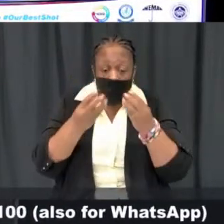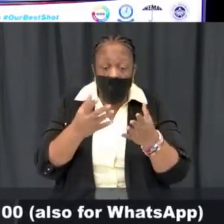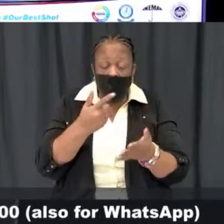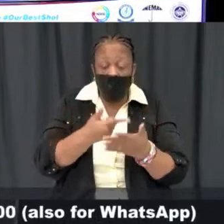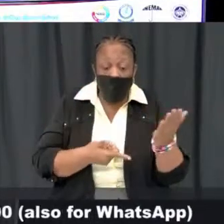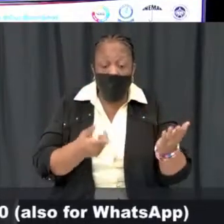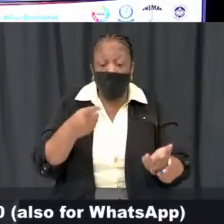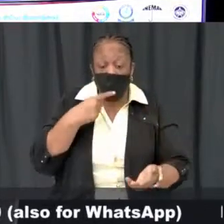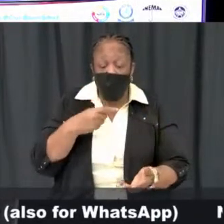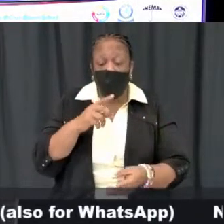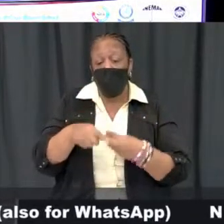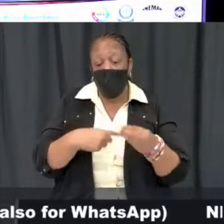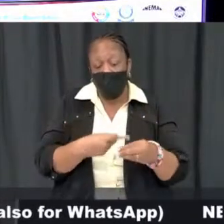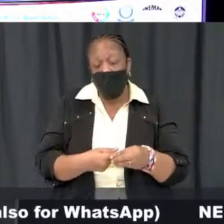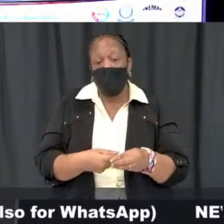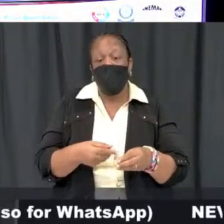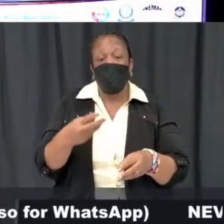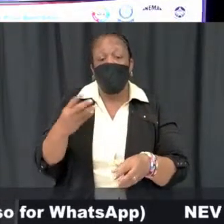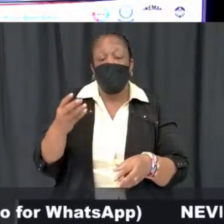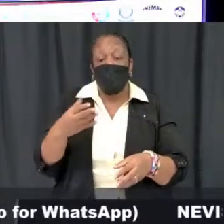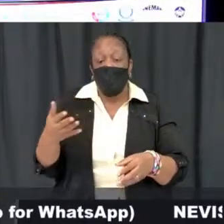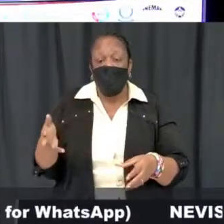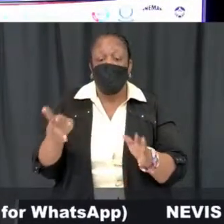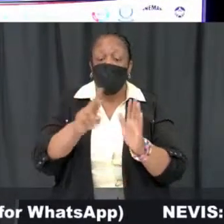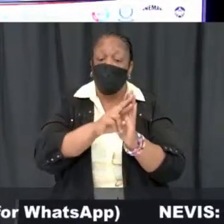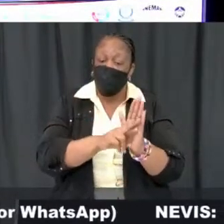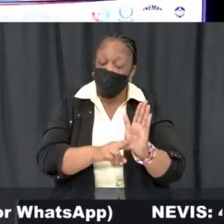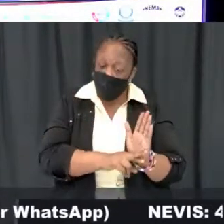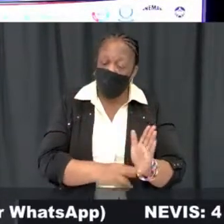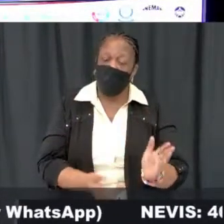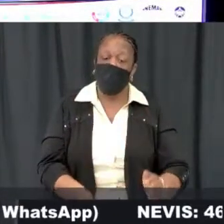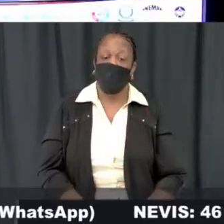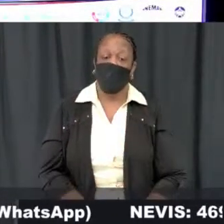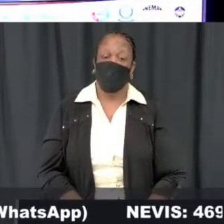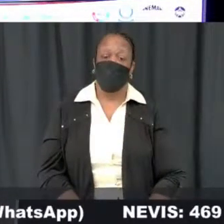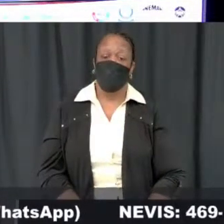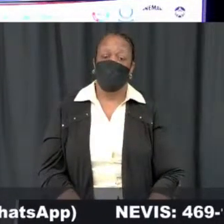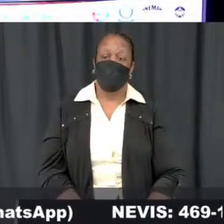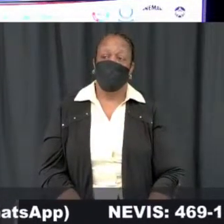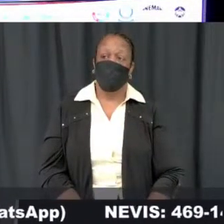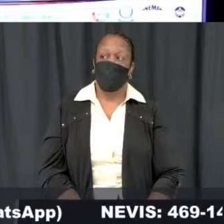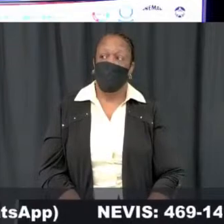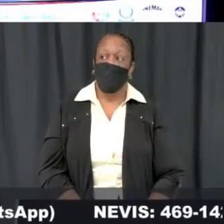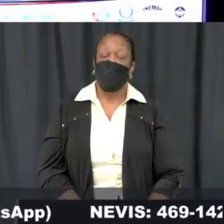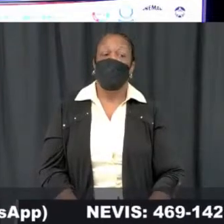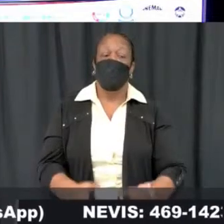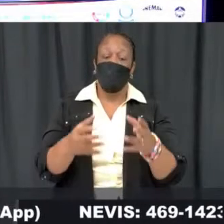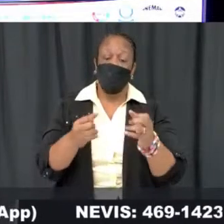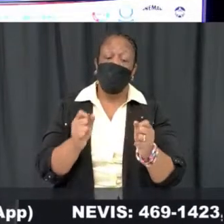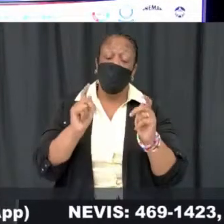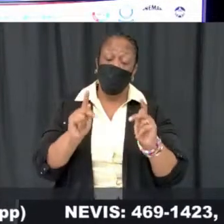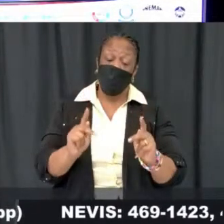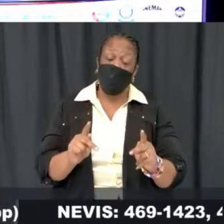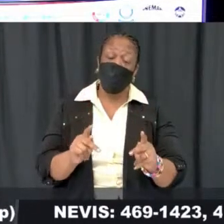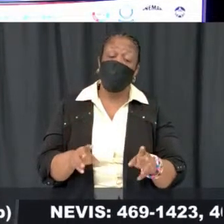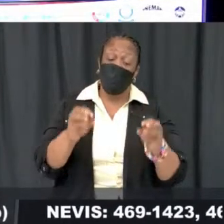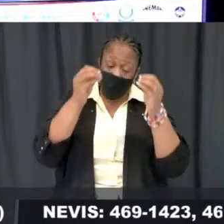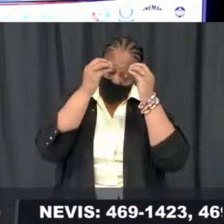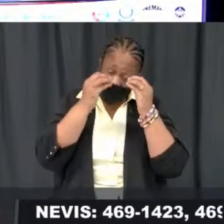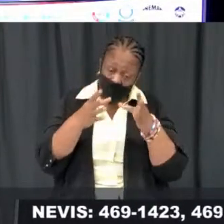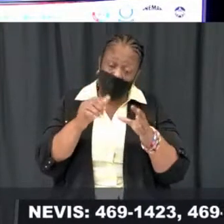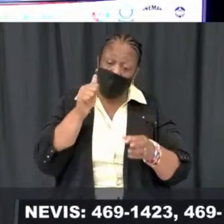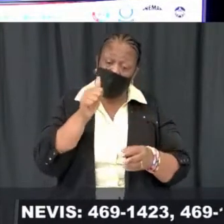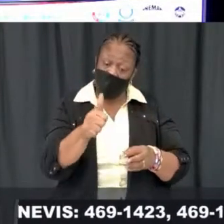our part to reduce the number of new infections by enforcing the law with respect to the wearing of masks, hosting